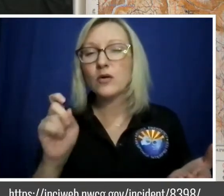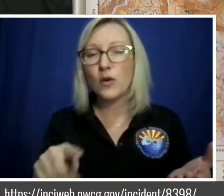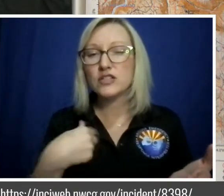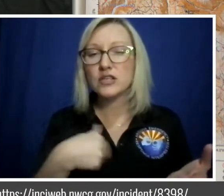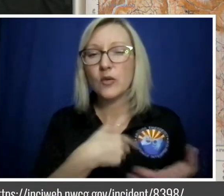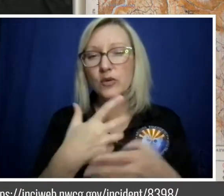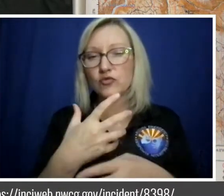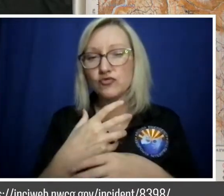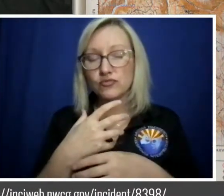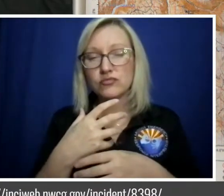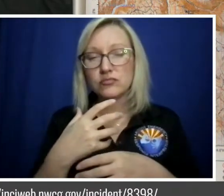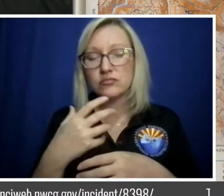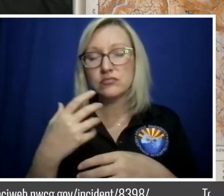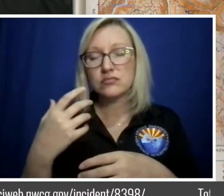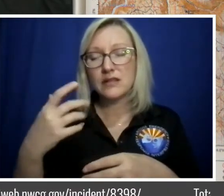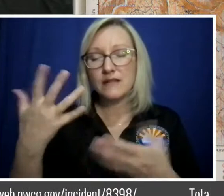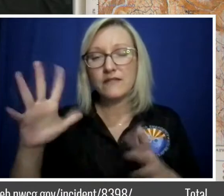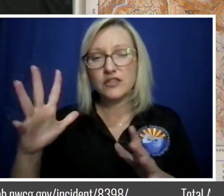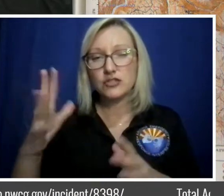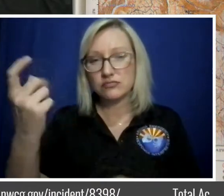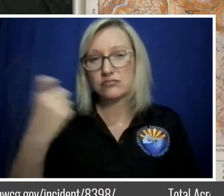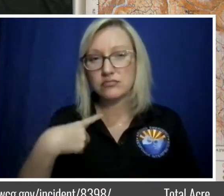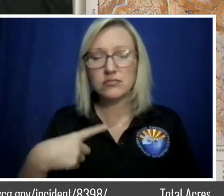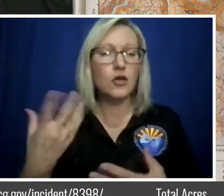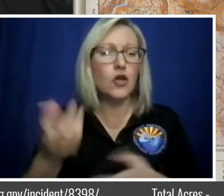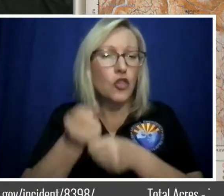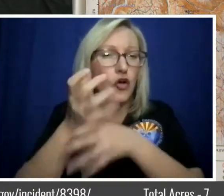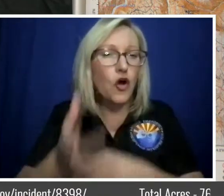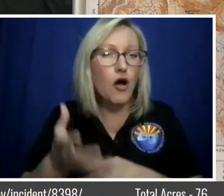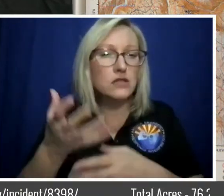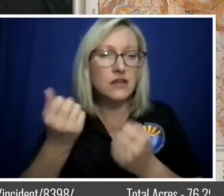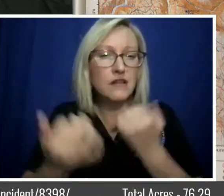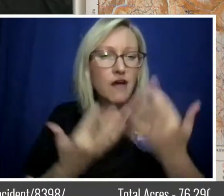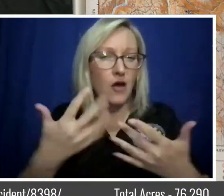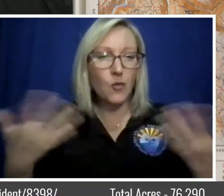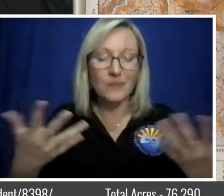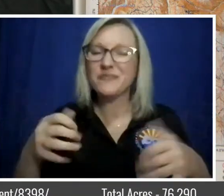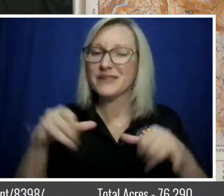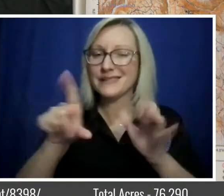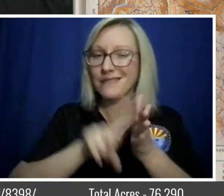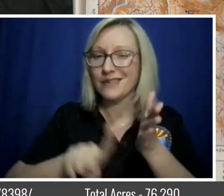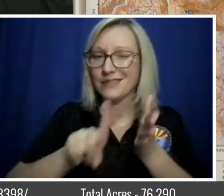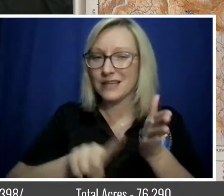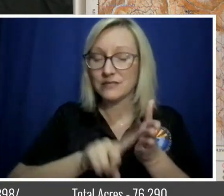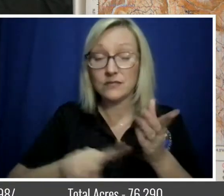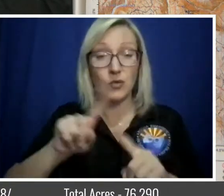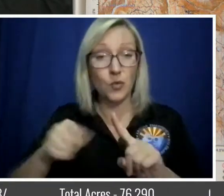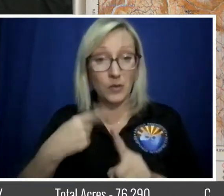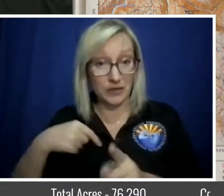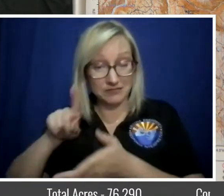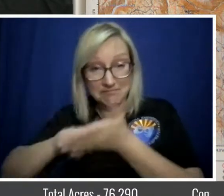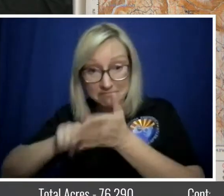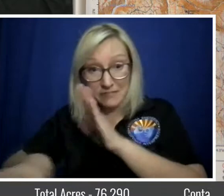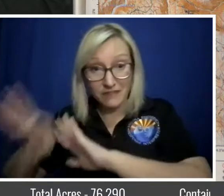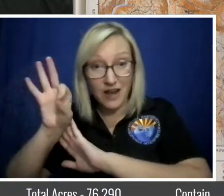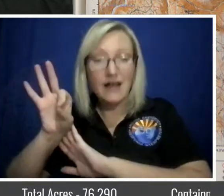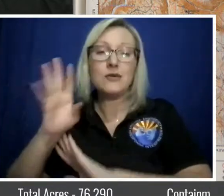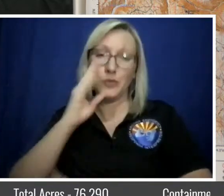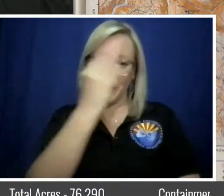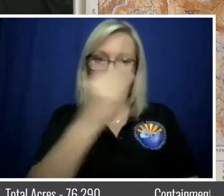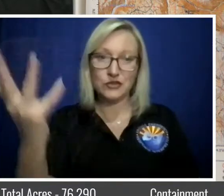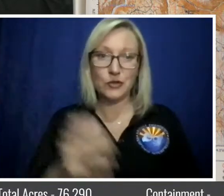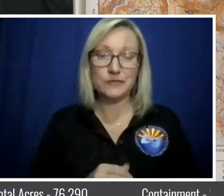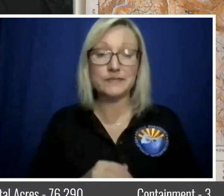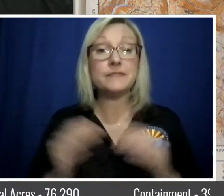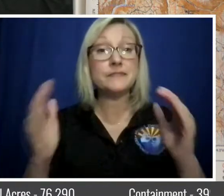receive was, what was the cause of the fire? The cause is actually still under investigation. Once we hear anything, we will let the public know. Next up, we have some questions for